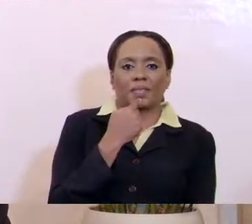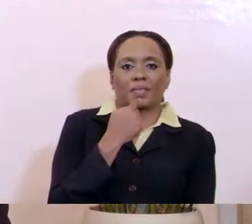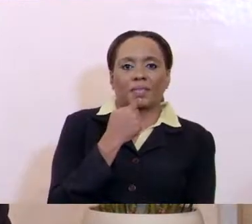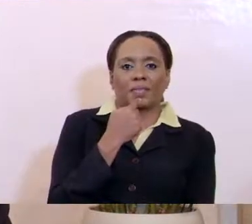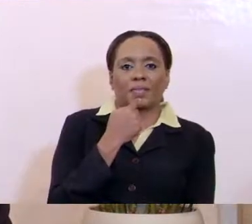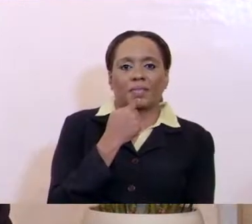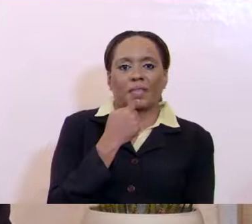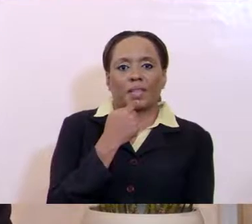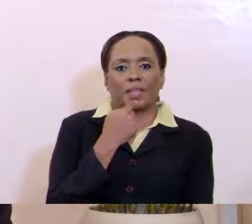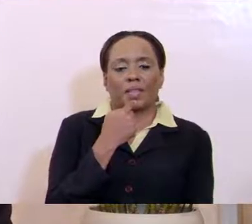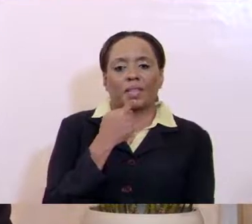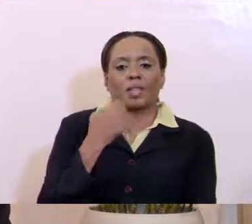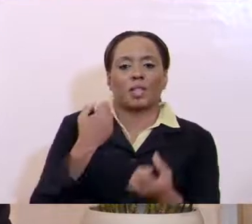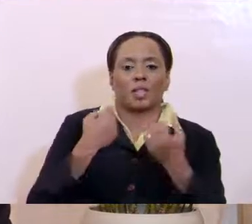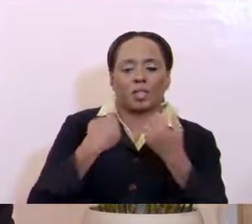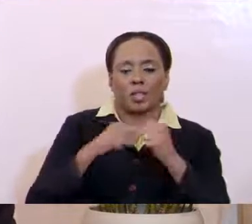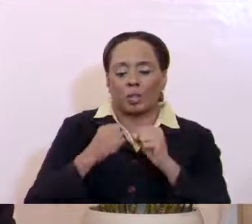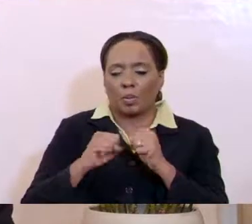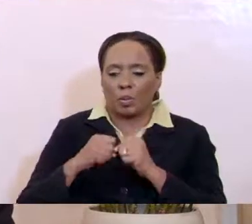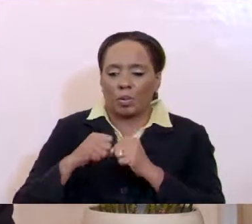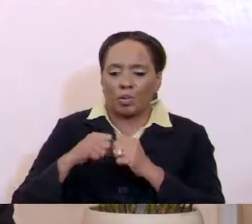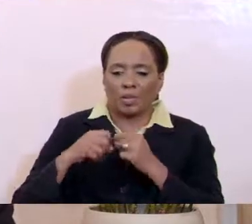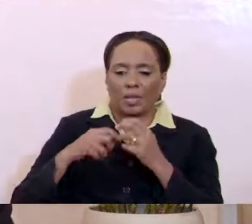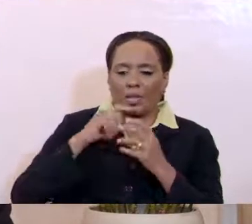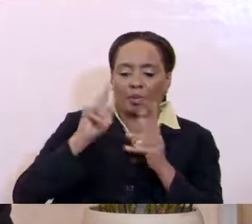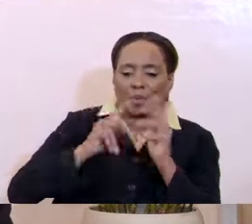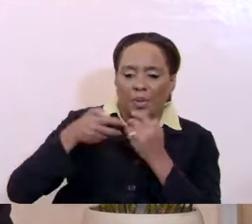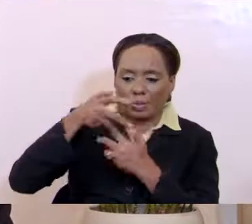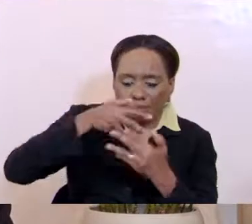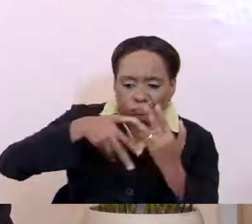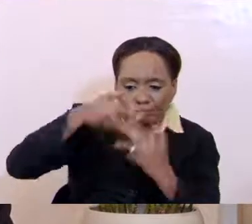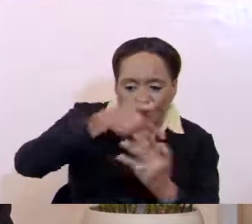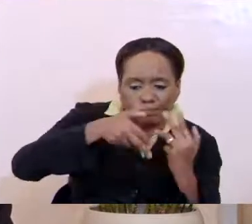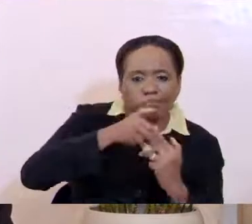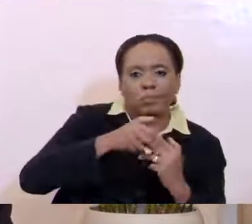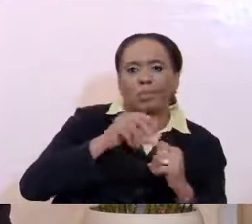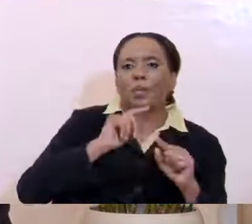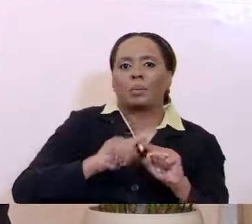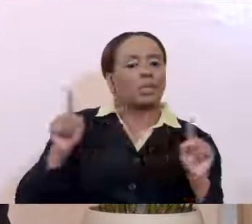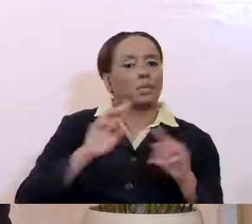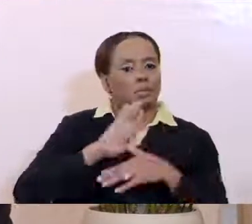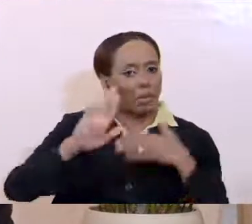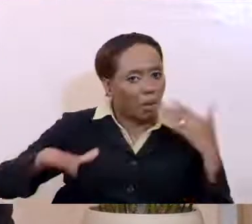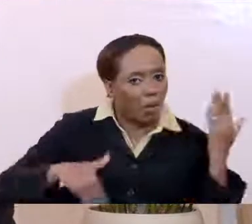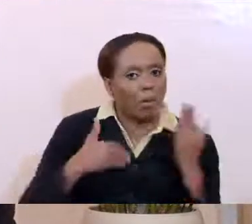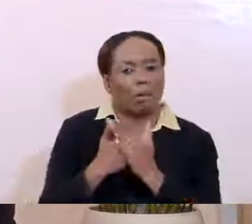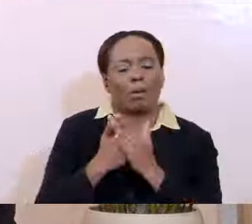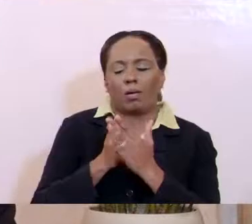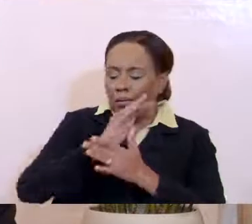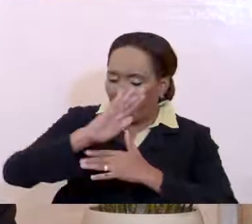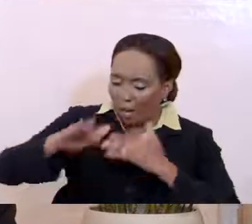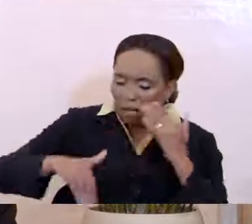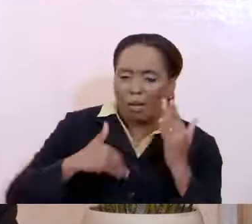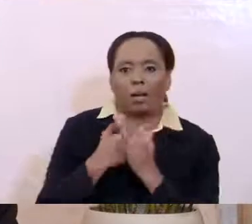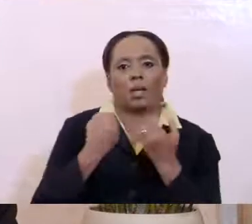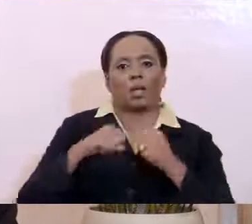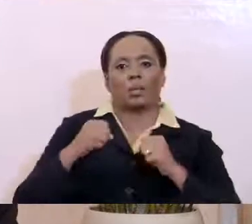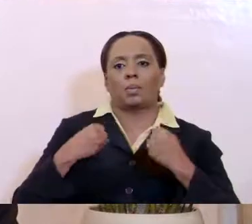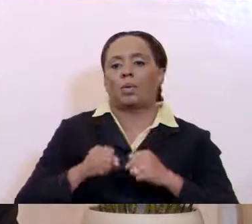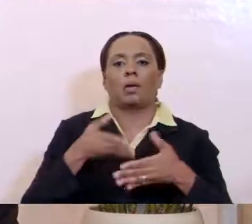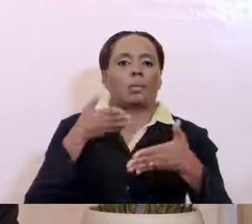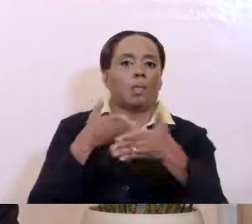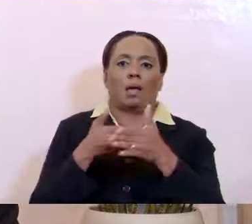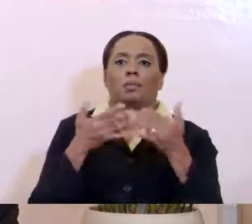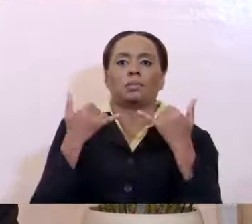contact sports. As I said, we are consulting at every step of the way, and therefore, upon engaging in further consultations this morning, the